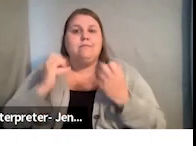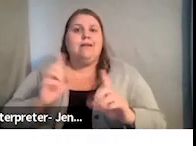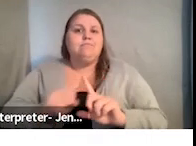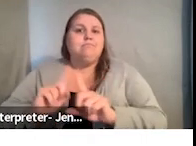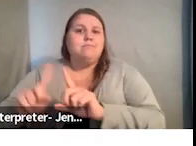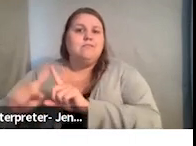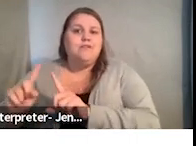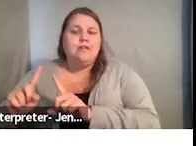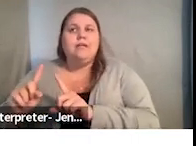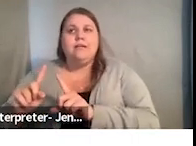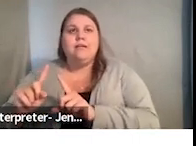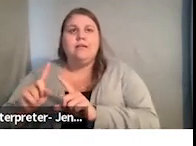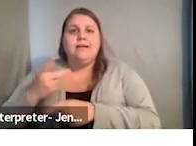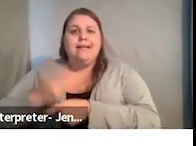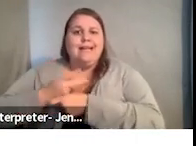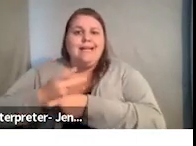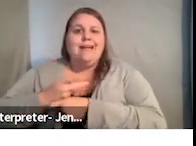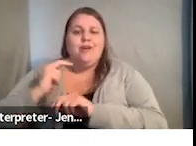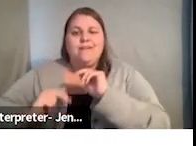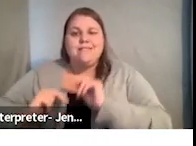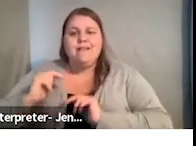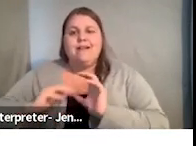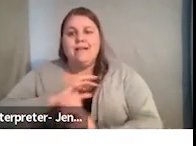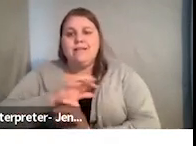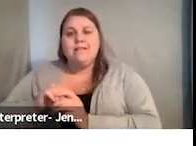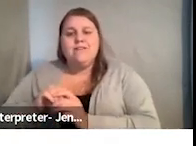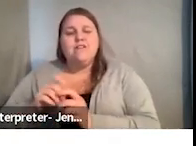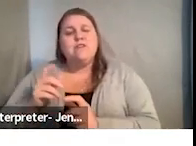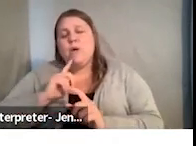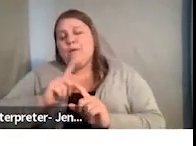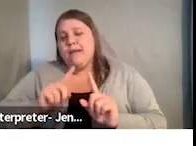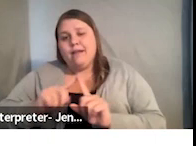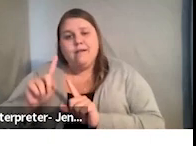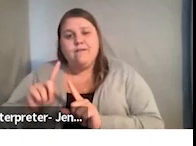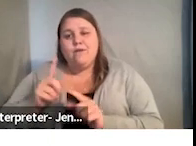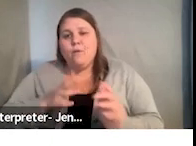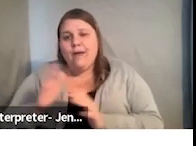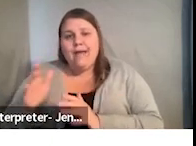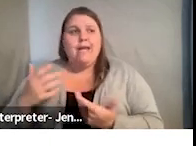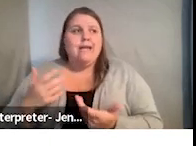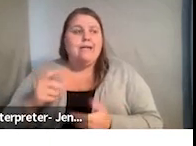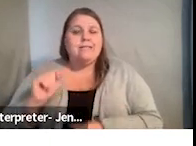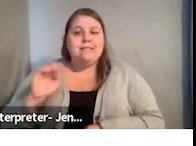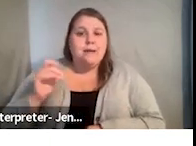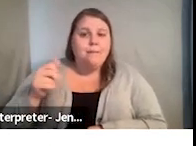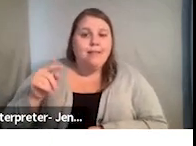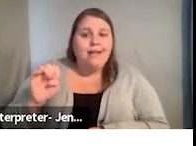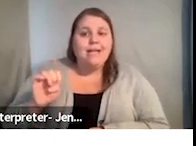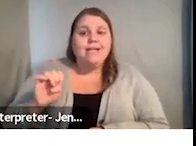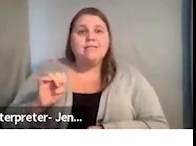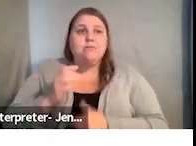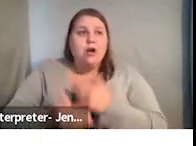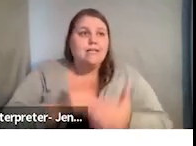intermediate care facilities. So really, there were lots of different ways, templates, processes that were being used